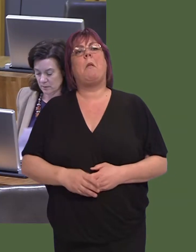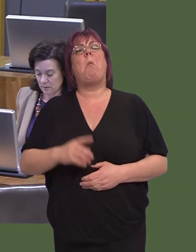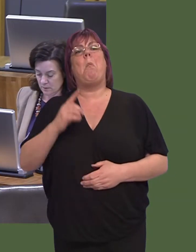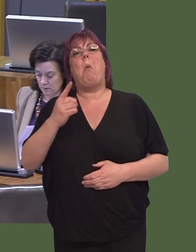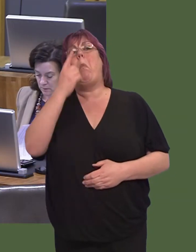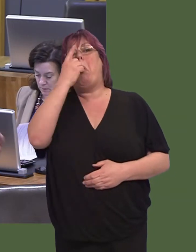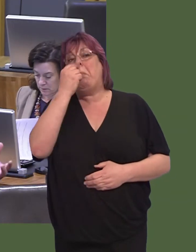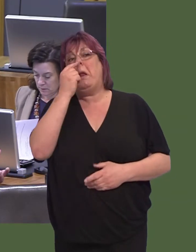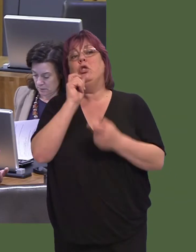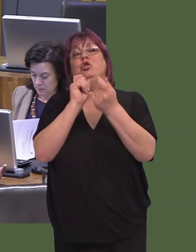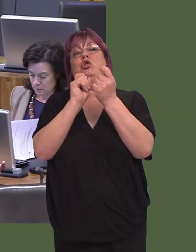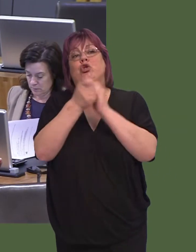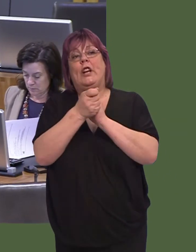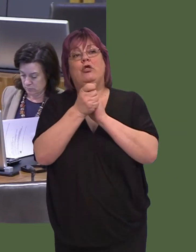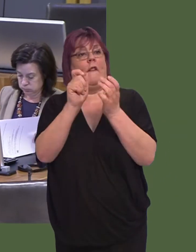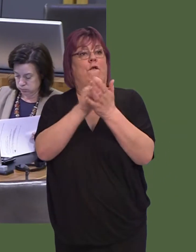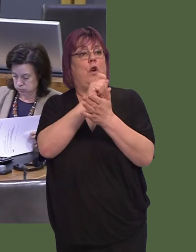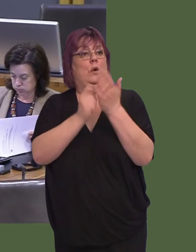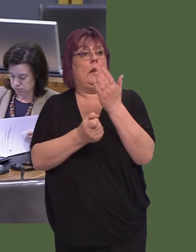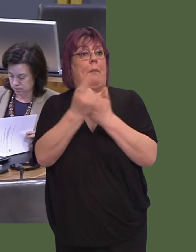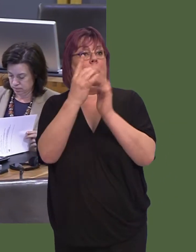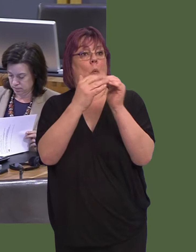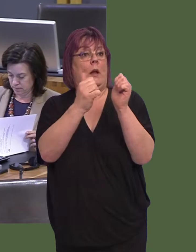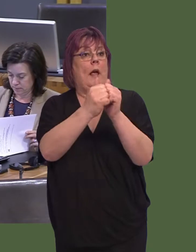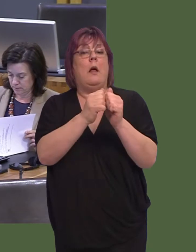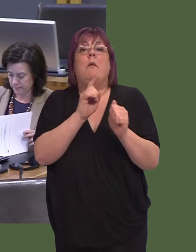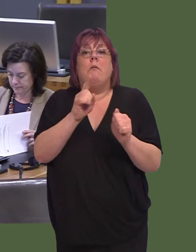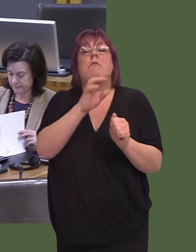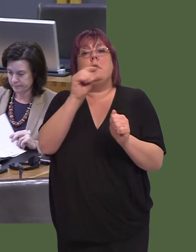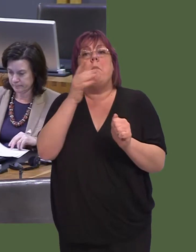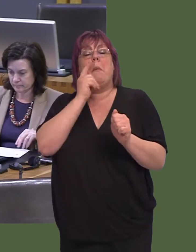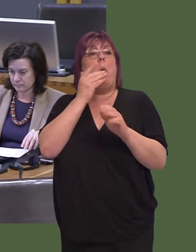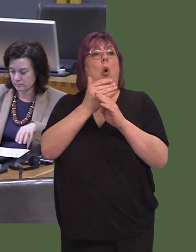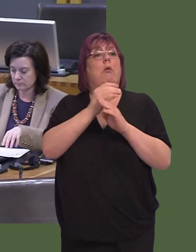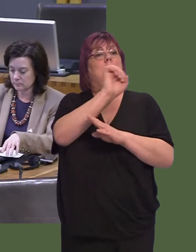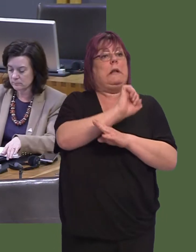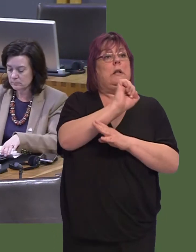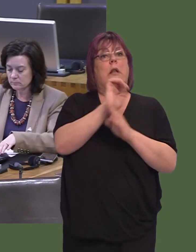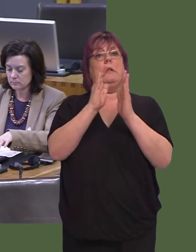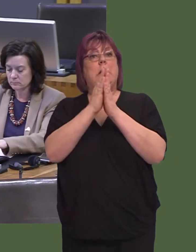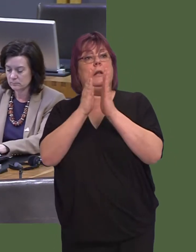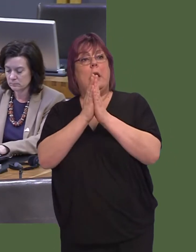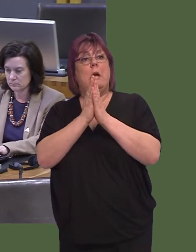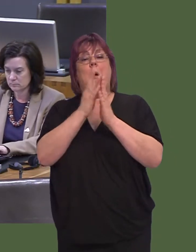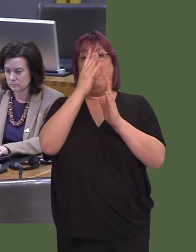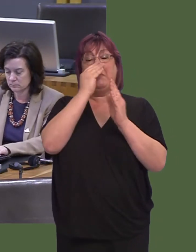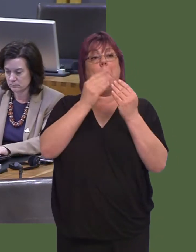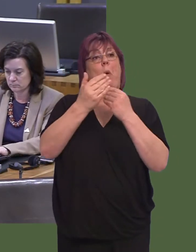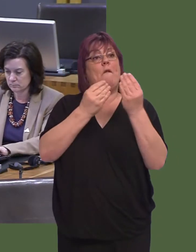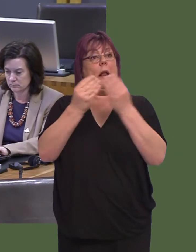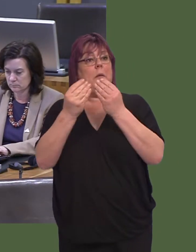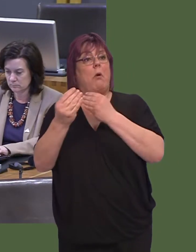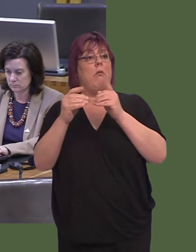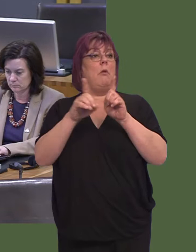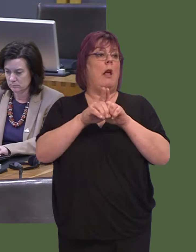whether weekend voting is the way forward. Of course, there are some people who are working on a Saturday or Sunday, but flexibility there, electronic voting,